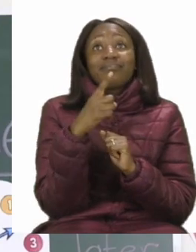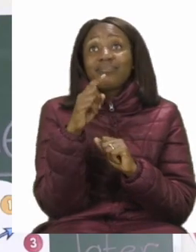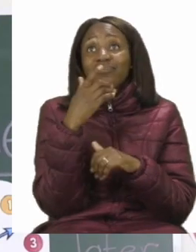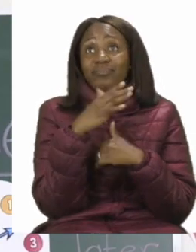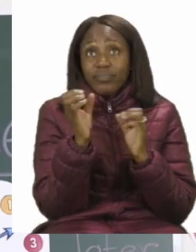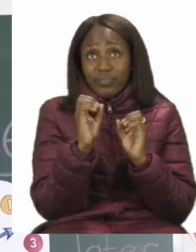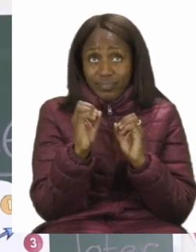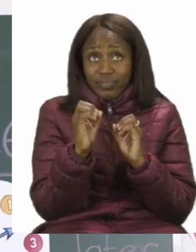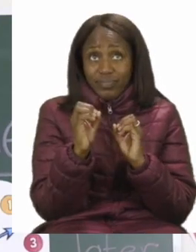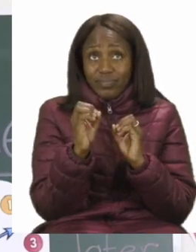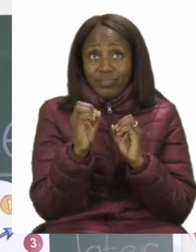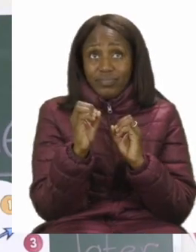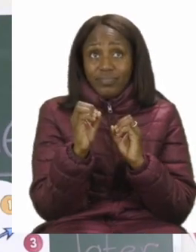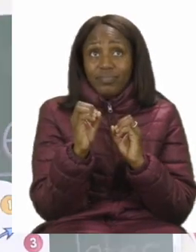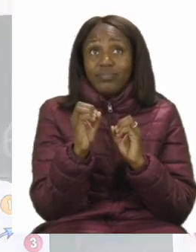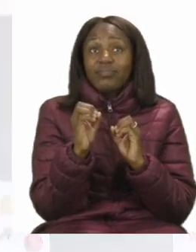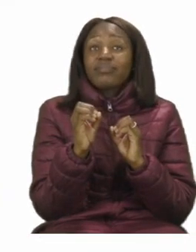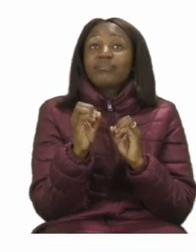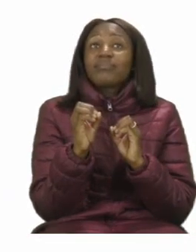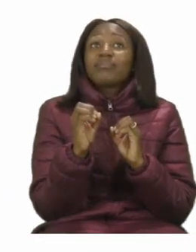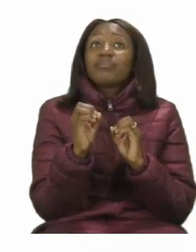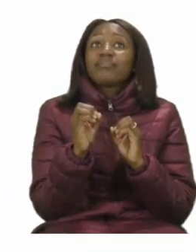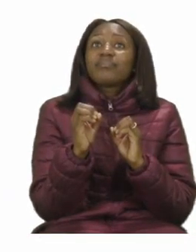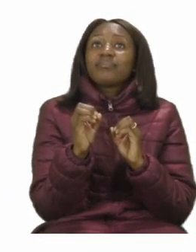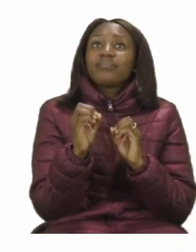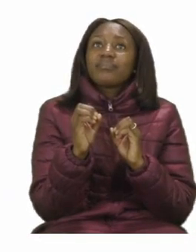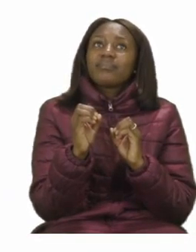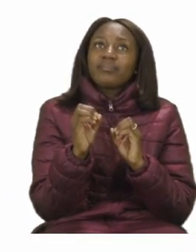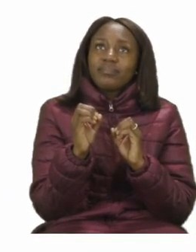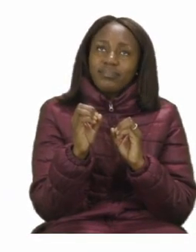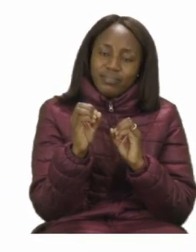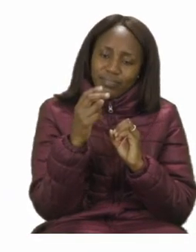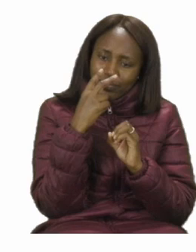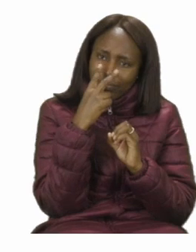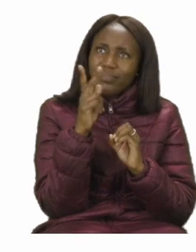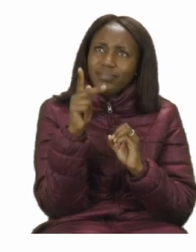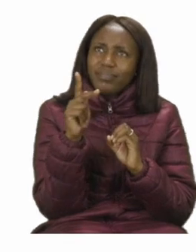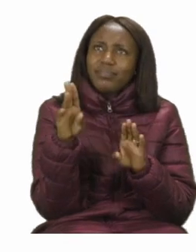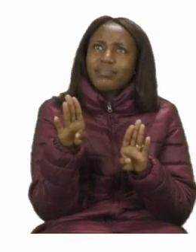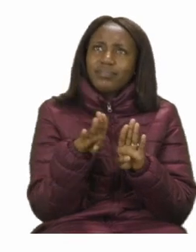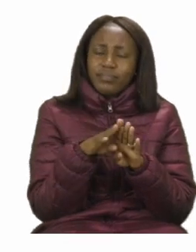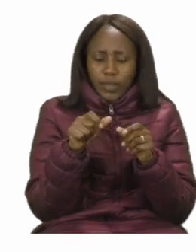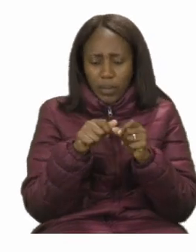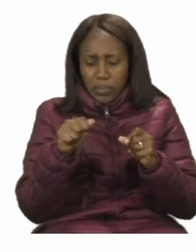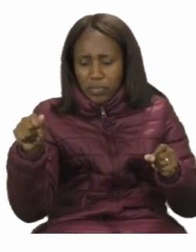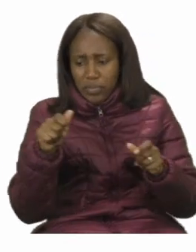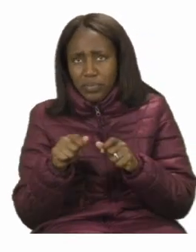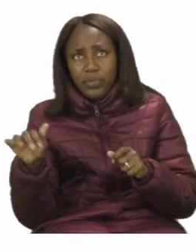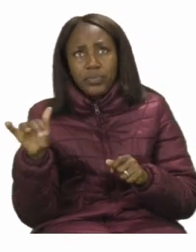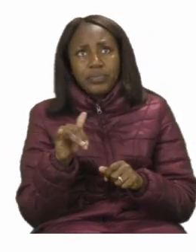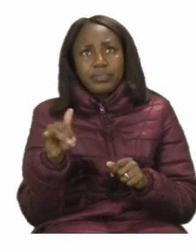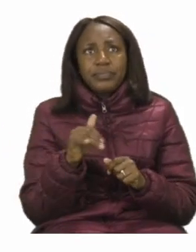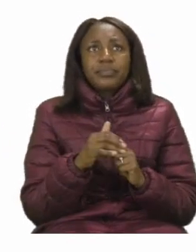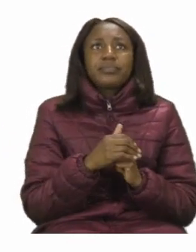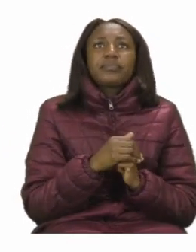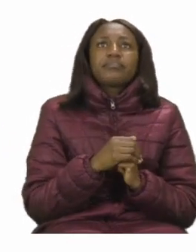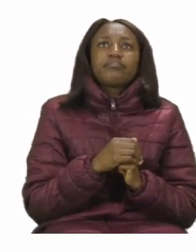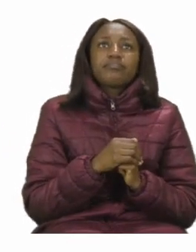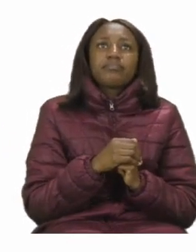Let's quickly go back to the booklet and see what else it is that we have to